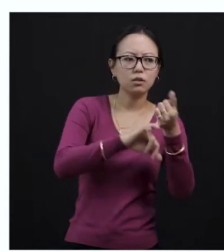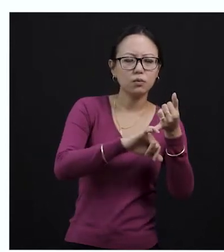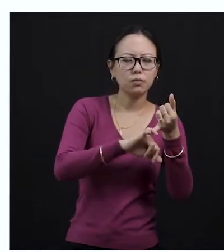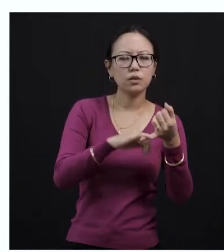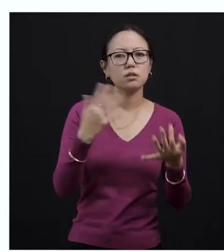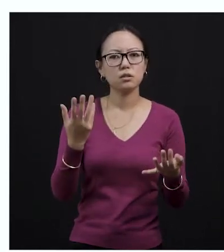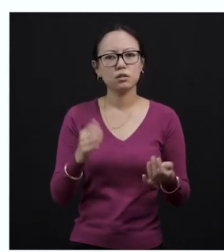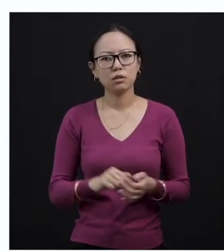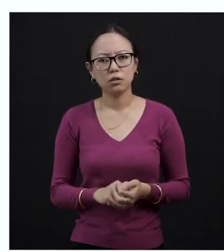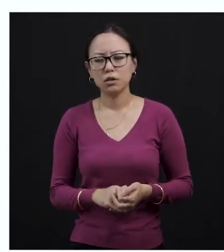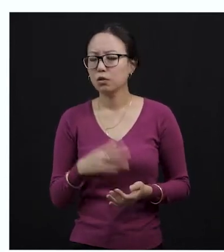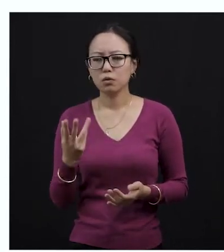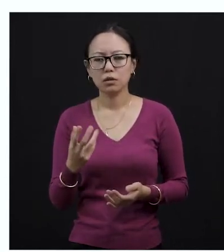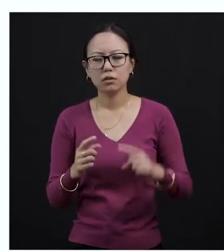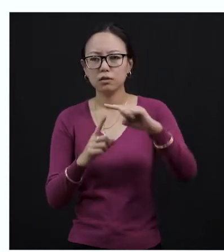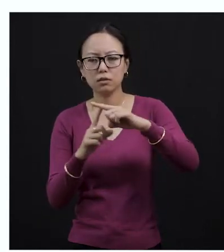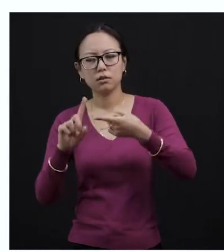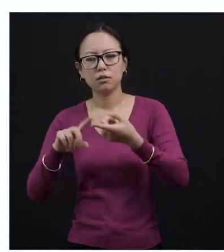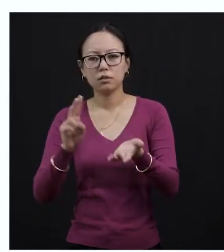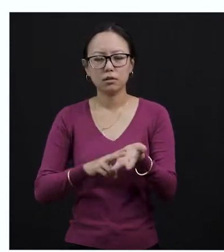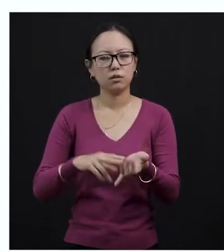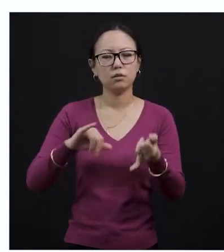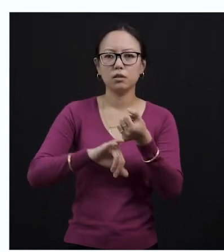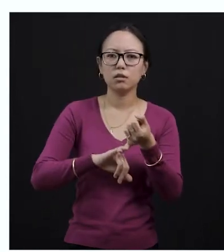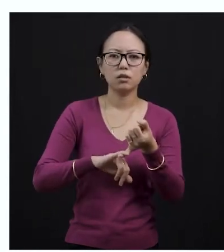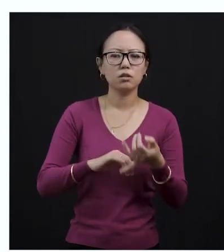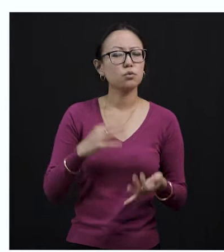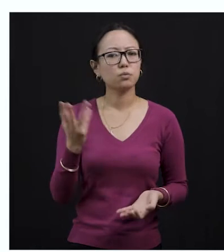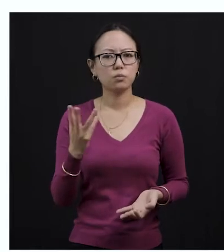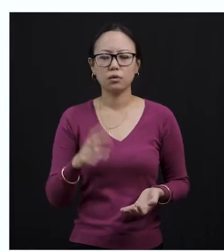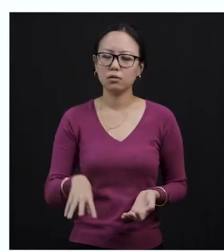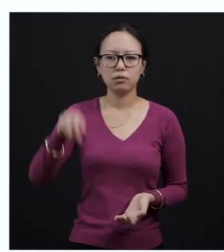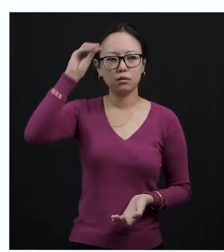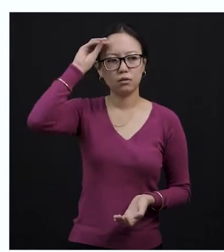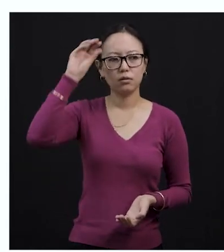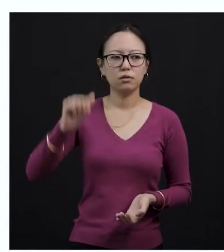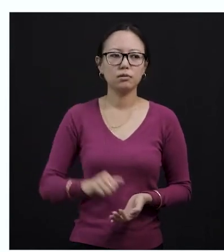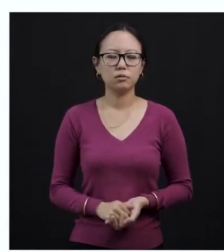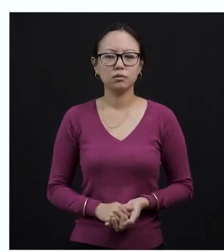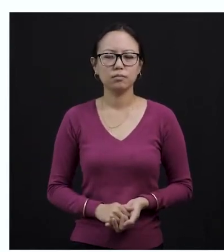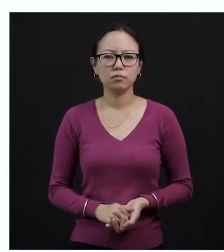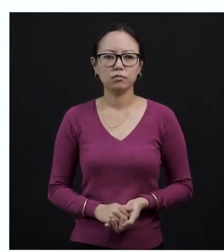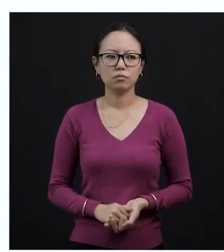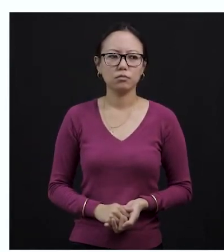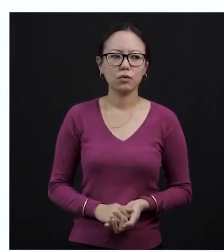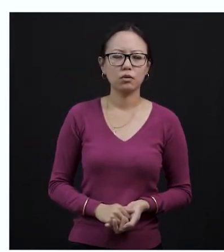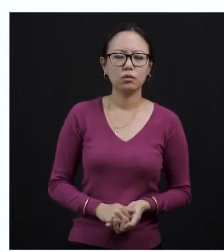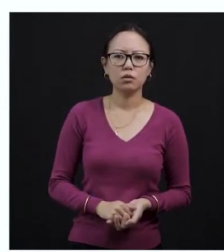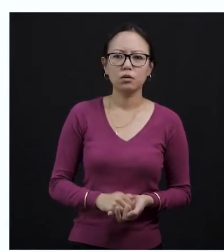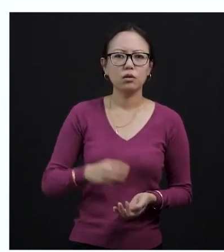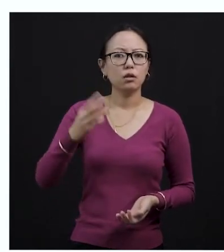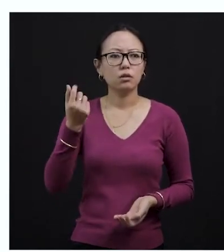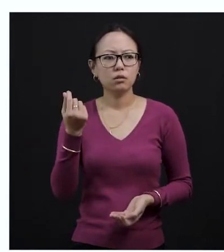be ones and tens place. All right. So identify the numerals